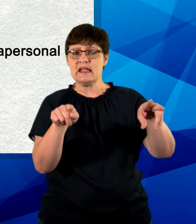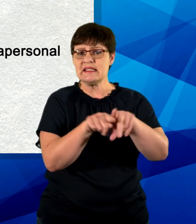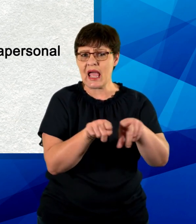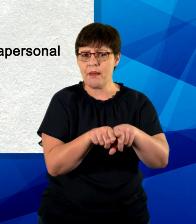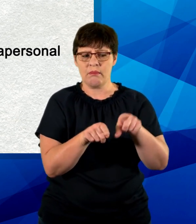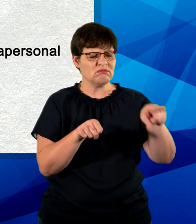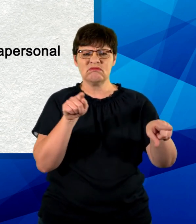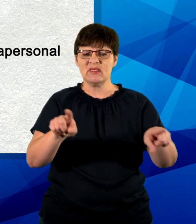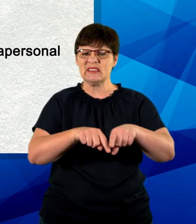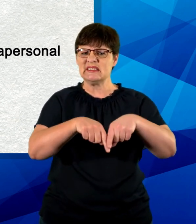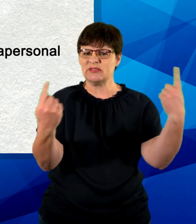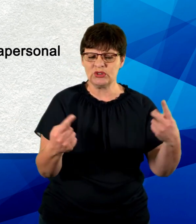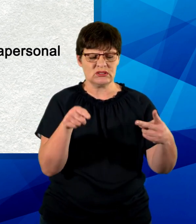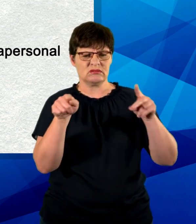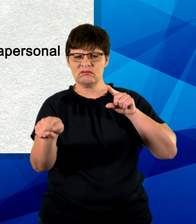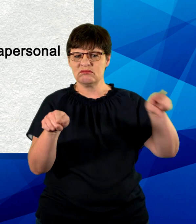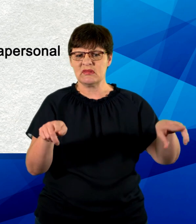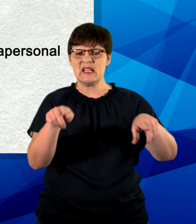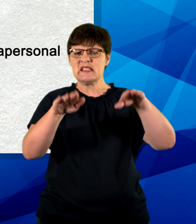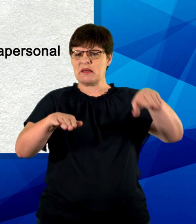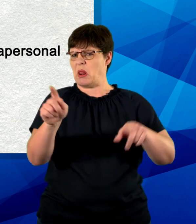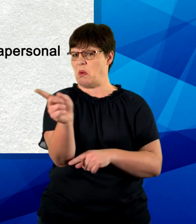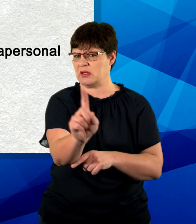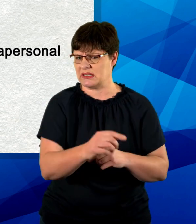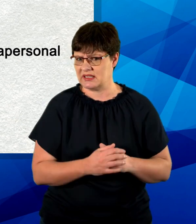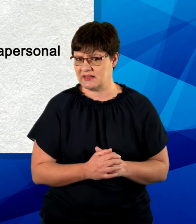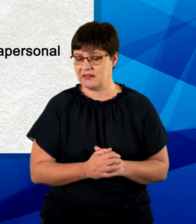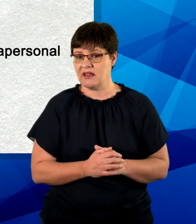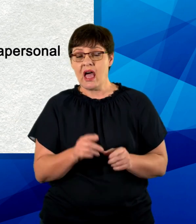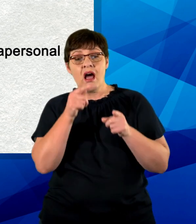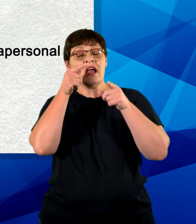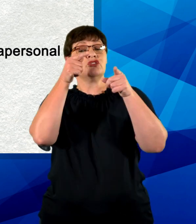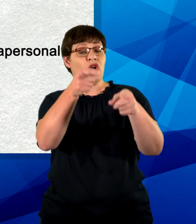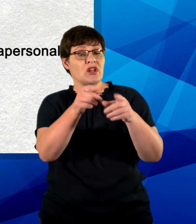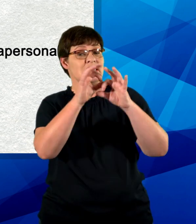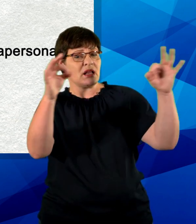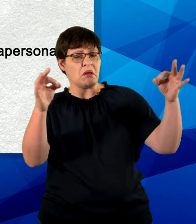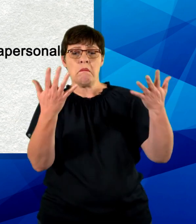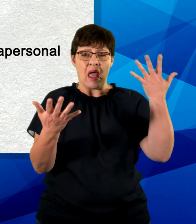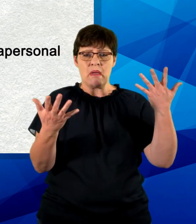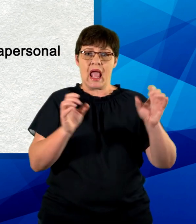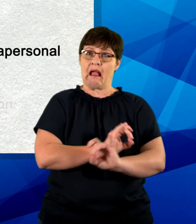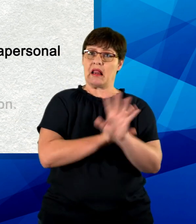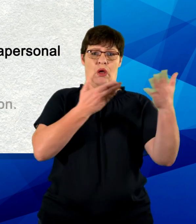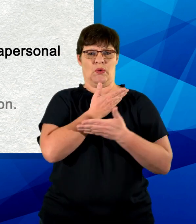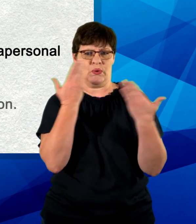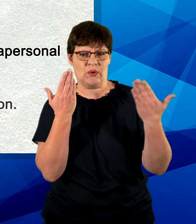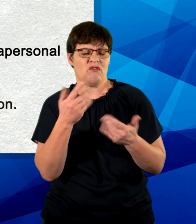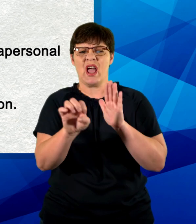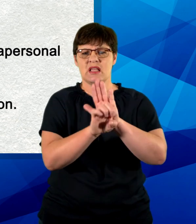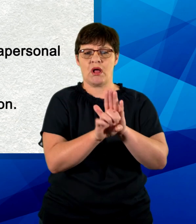and differences. Note that the instructional statement might also be vague. For